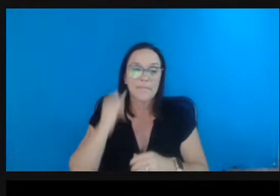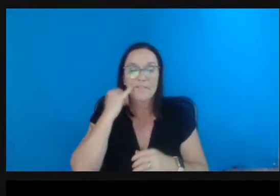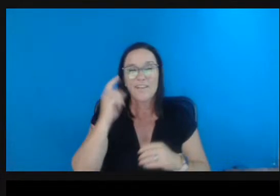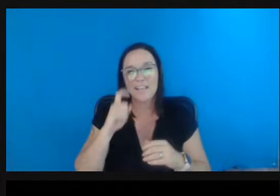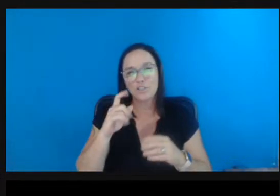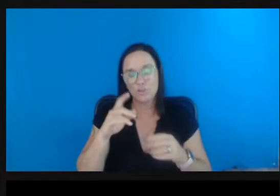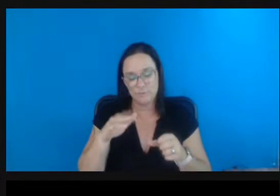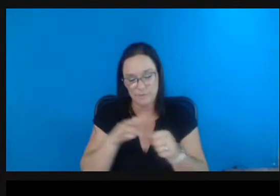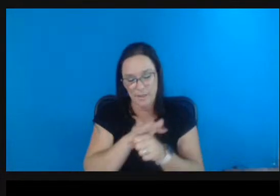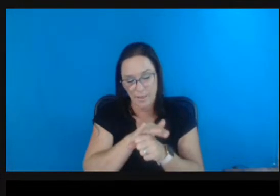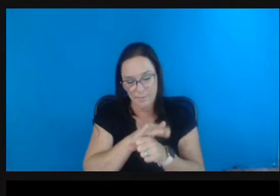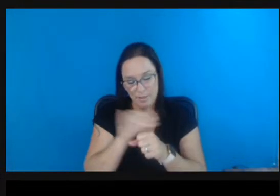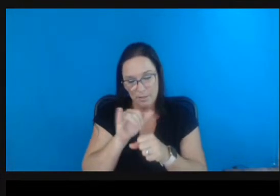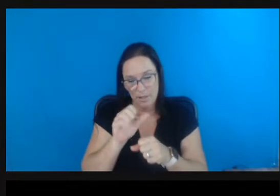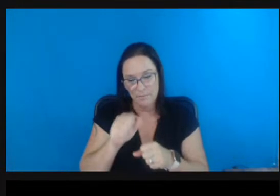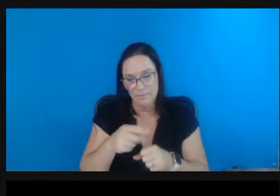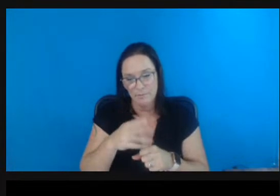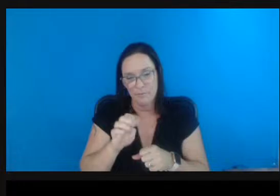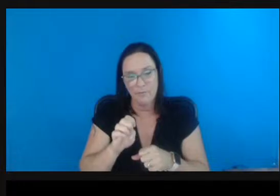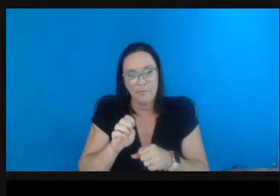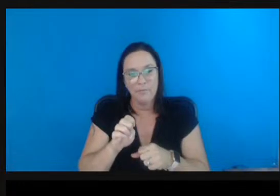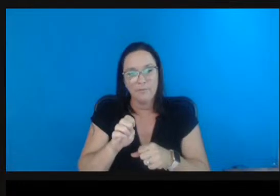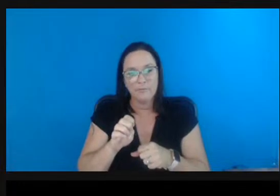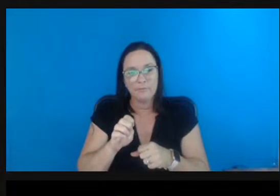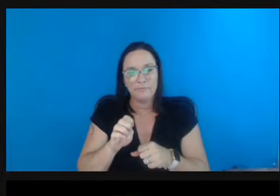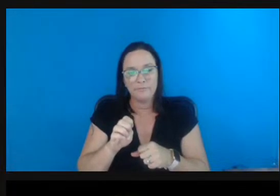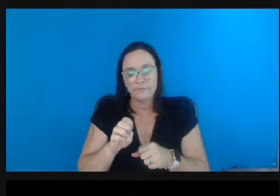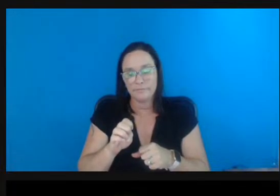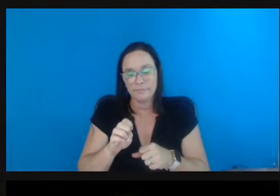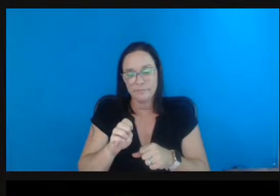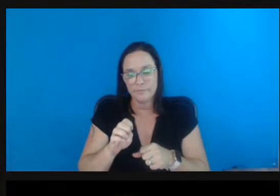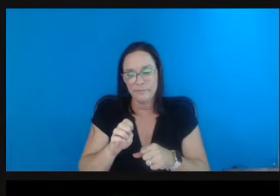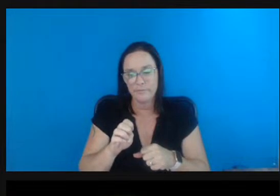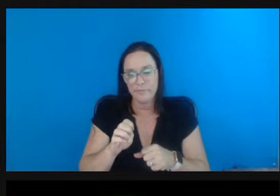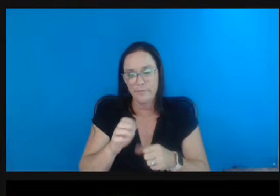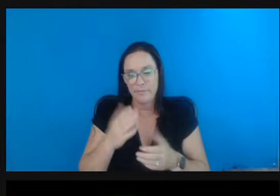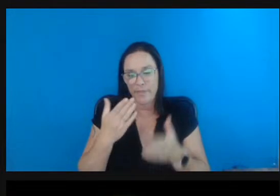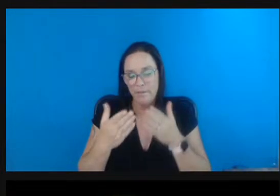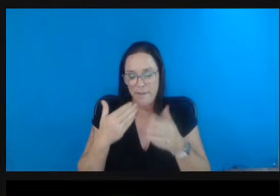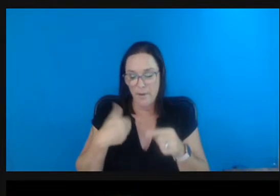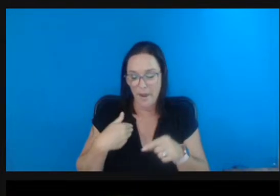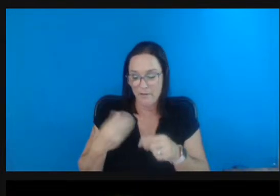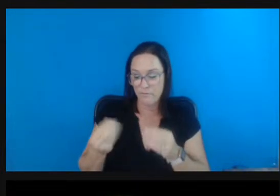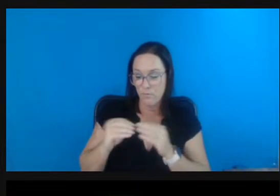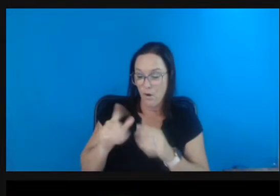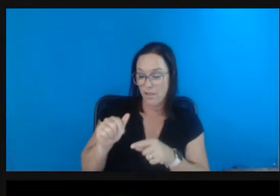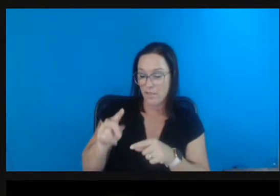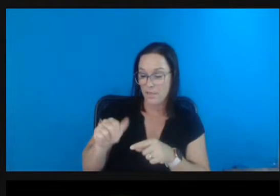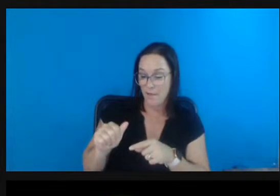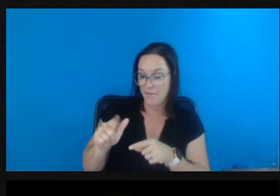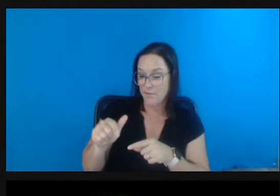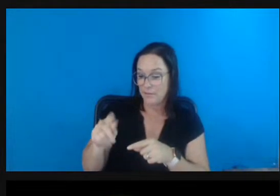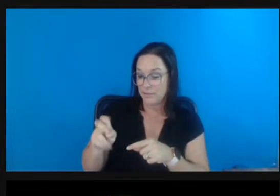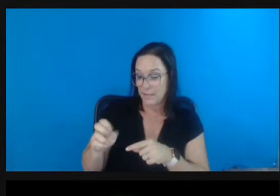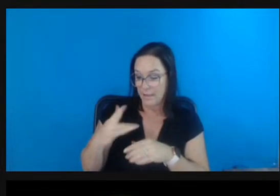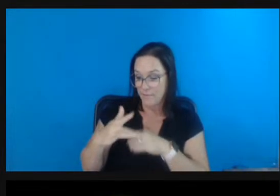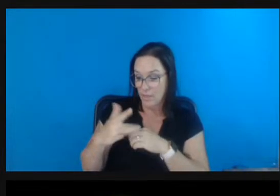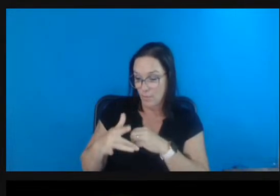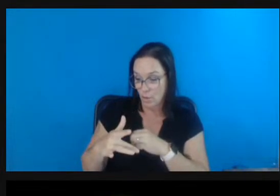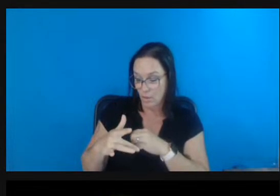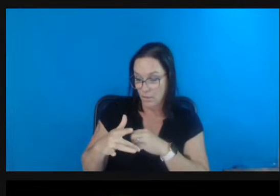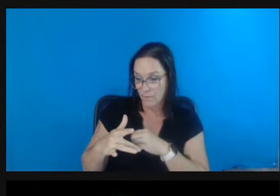same space, but let's say you add an extra room there because you have more of a lava lake available, let's say, and now it's going to take longer because you have a larger area to